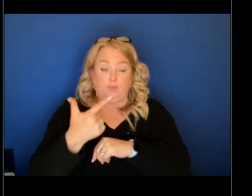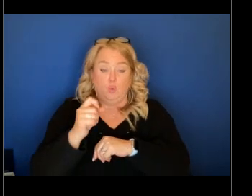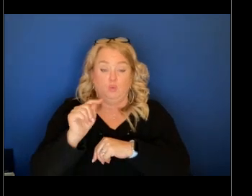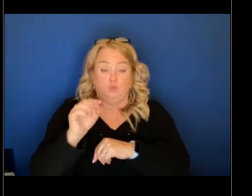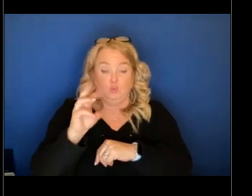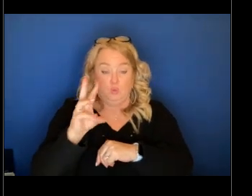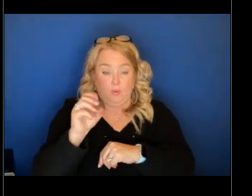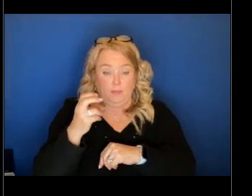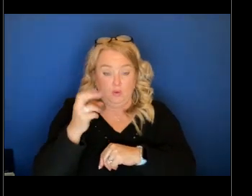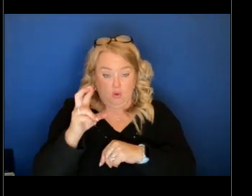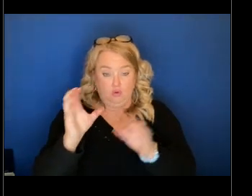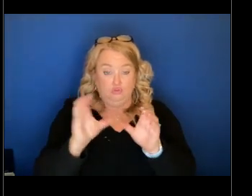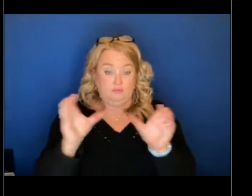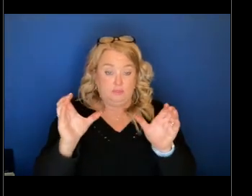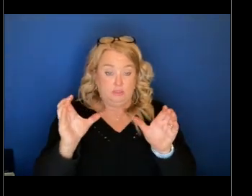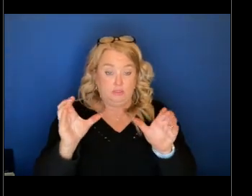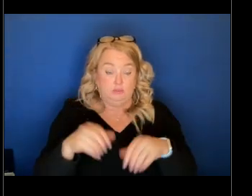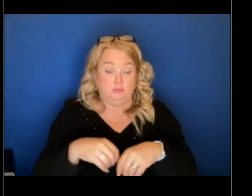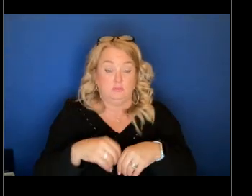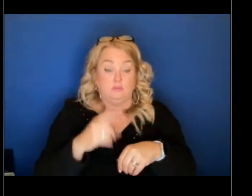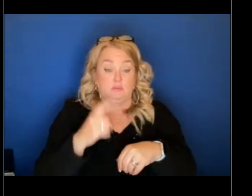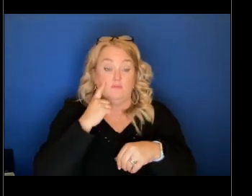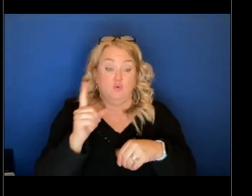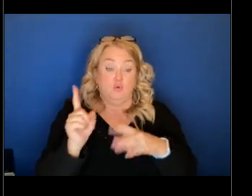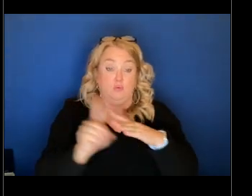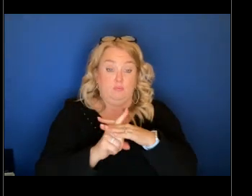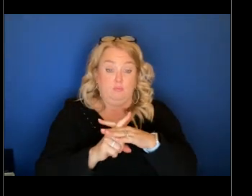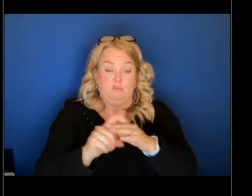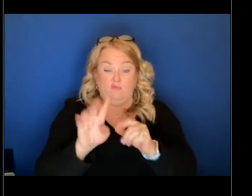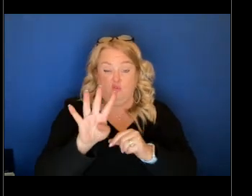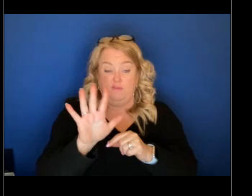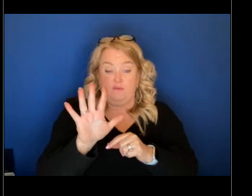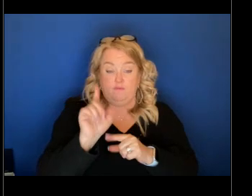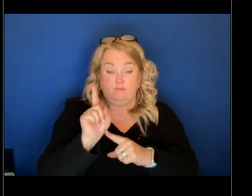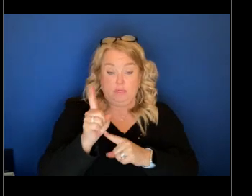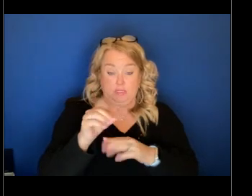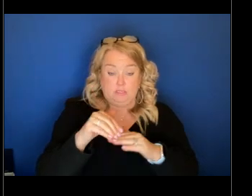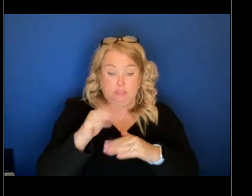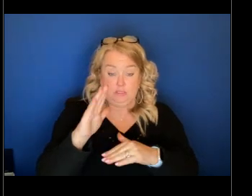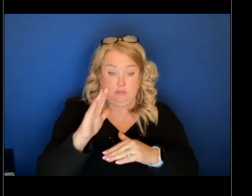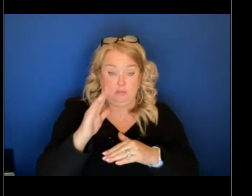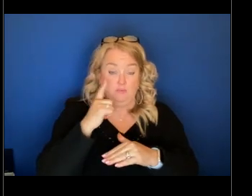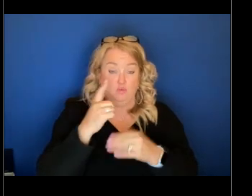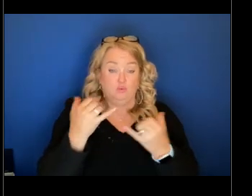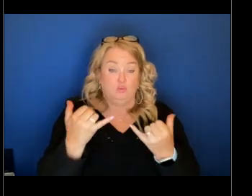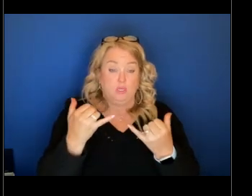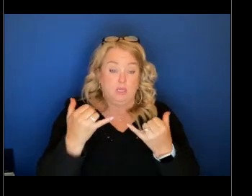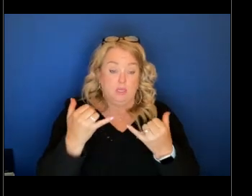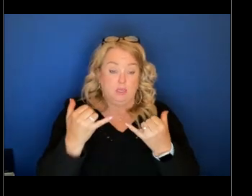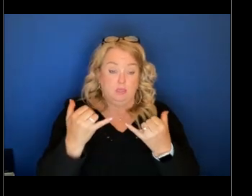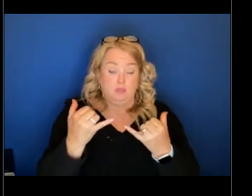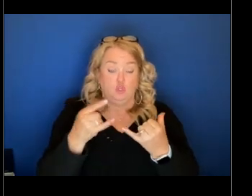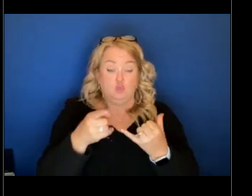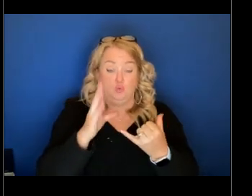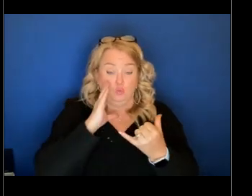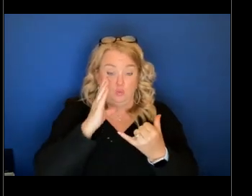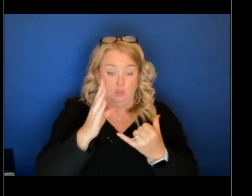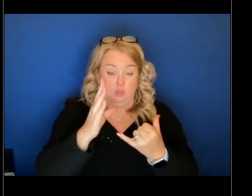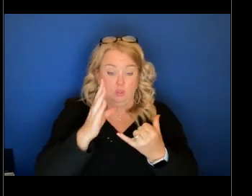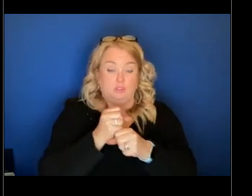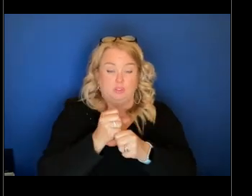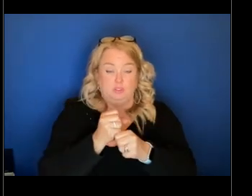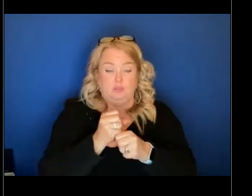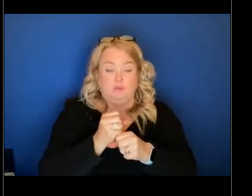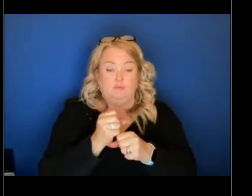GoToWebinar certificates. For attending at least 45 minutes of today's presentation, you will receive